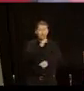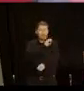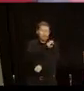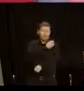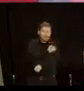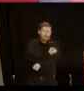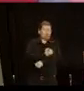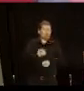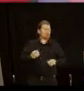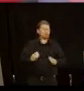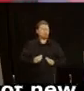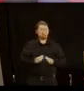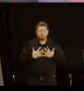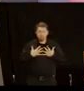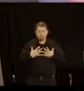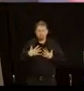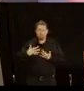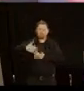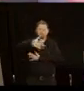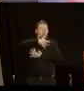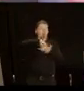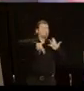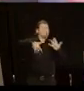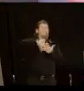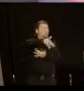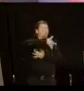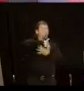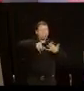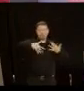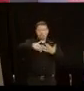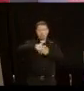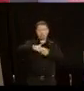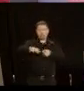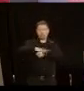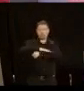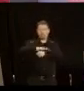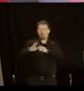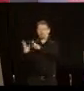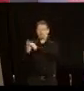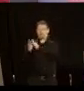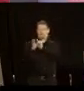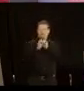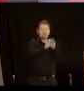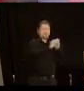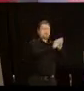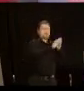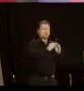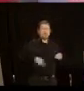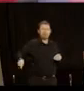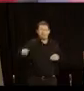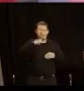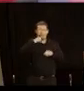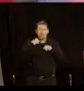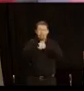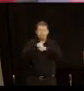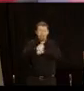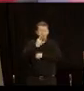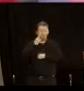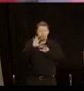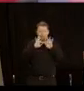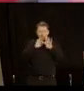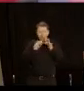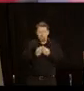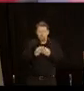hallways and in the classrooms and in just all these places of all of you great advocates fighting for your families, fighting for your